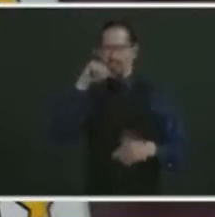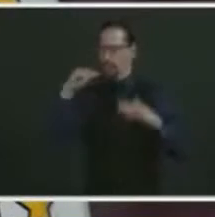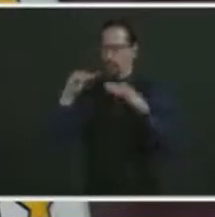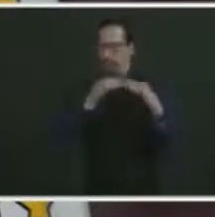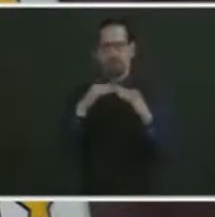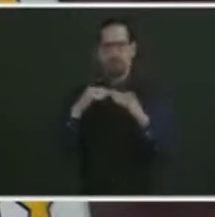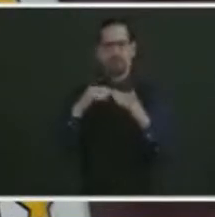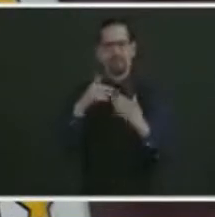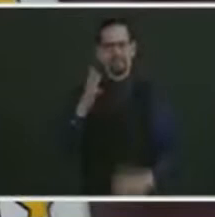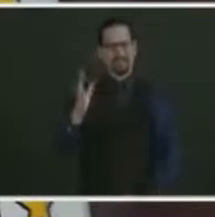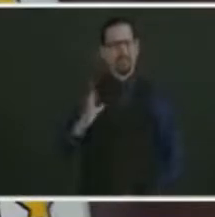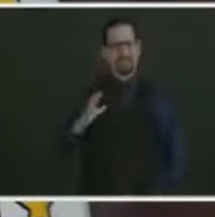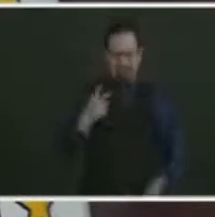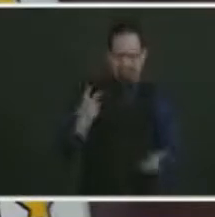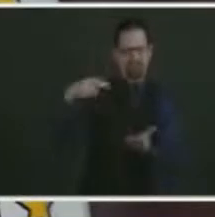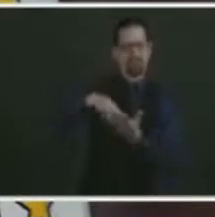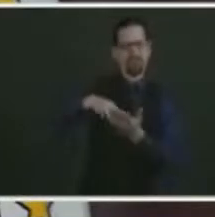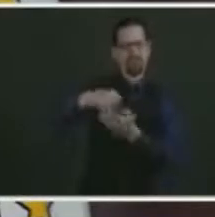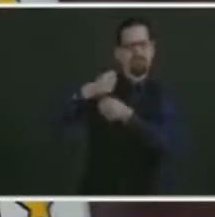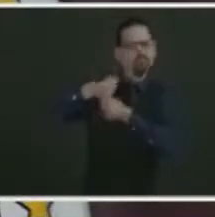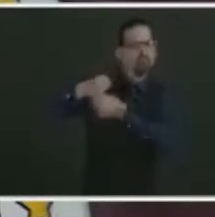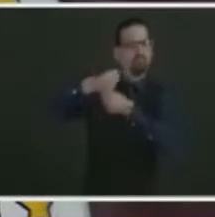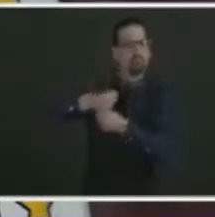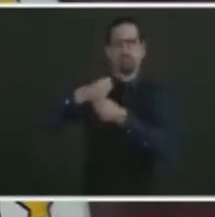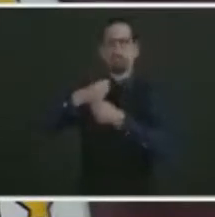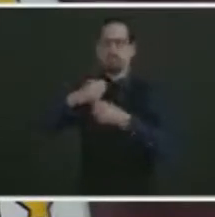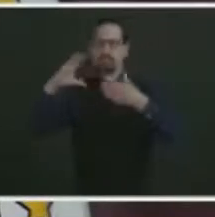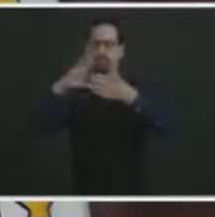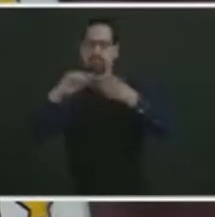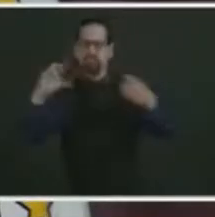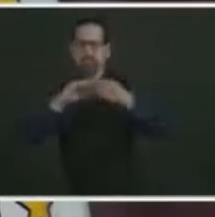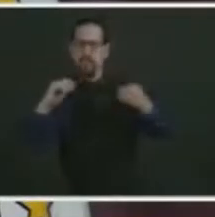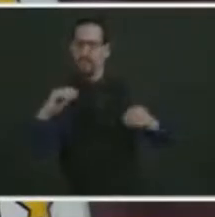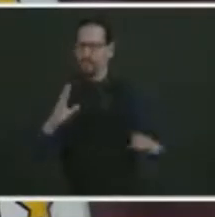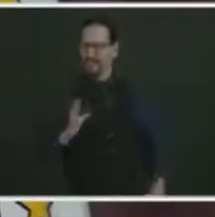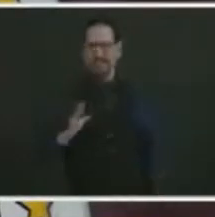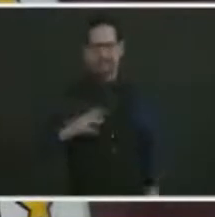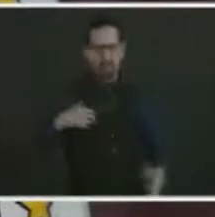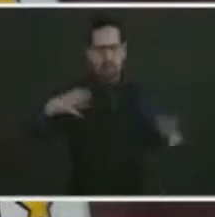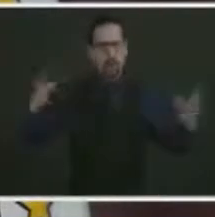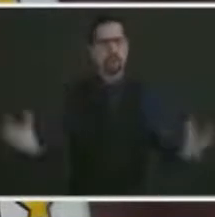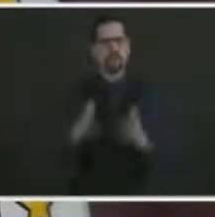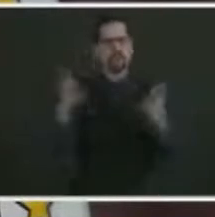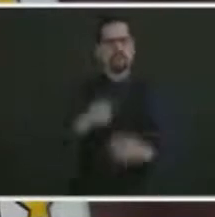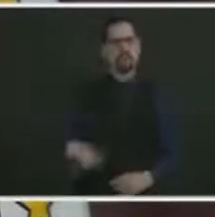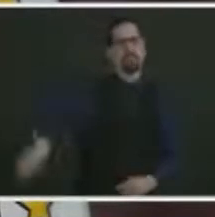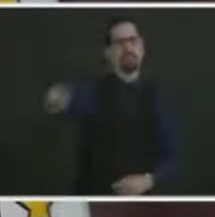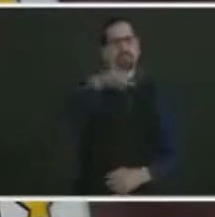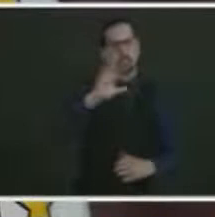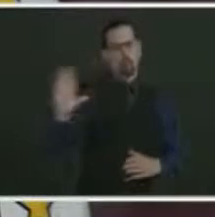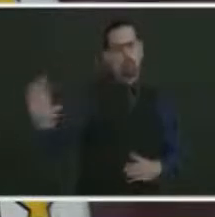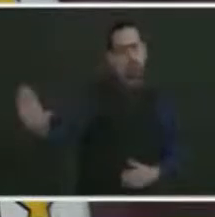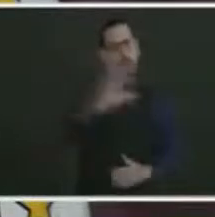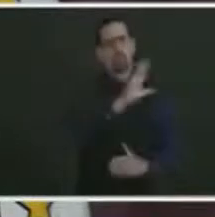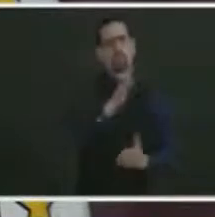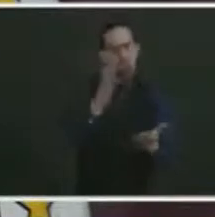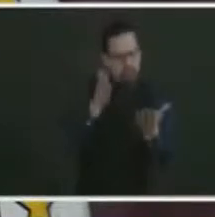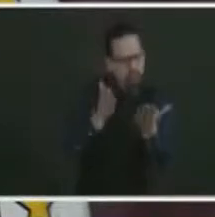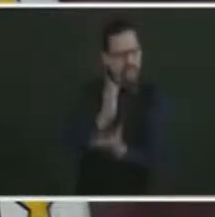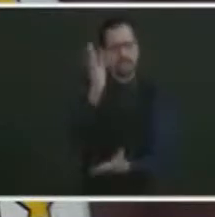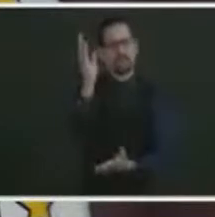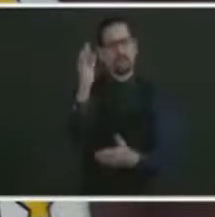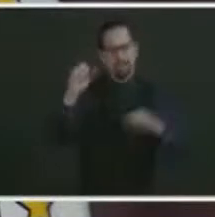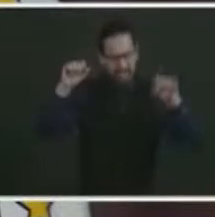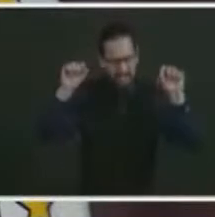why I feel that these protests should be allowed to occur, as has been happening actually for different causes throughout